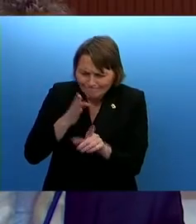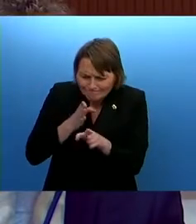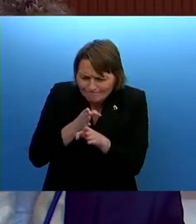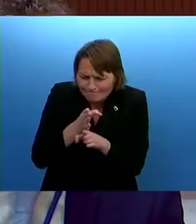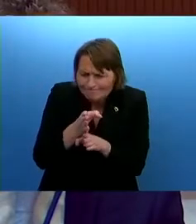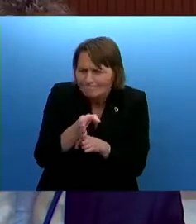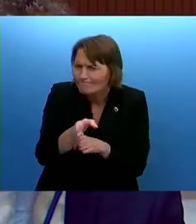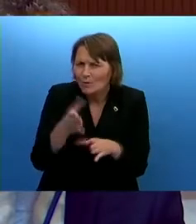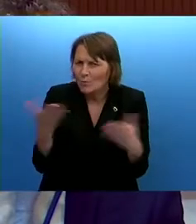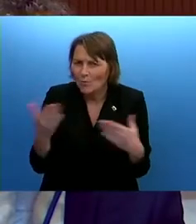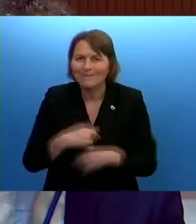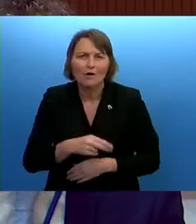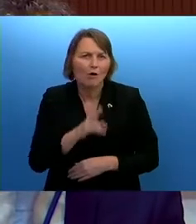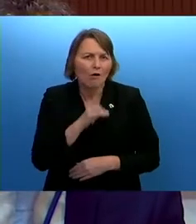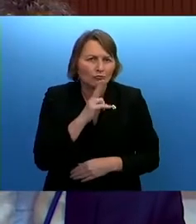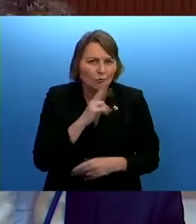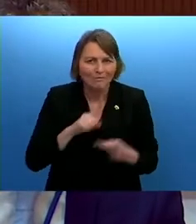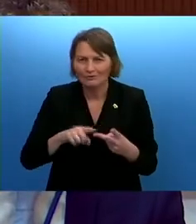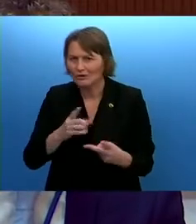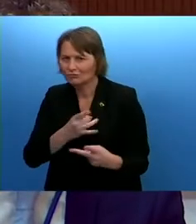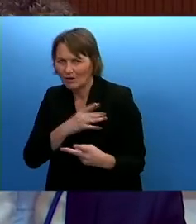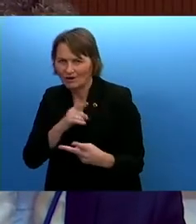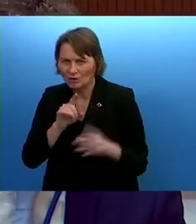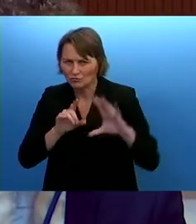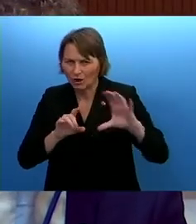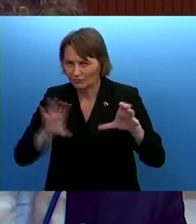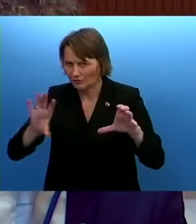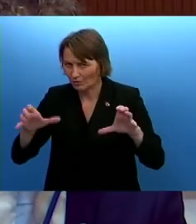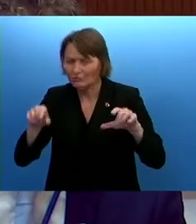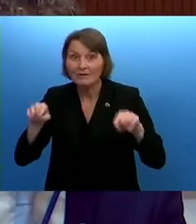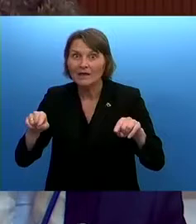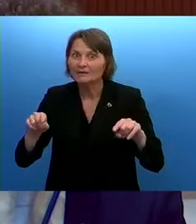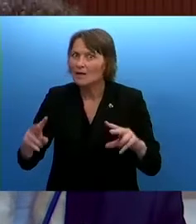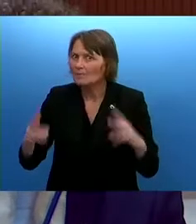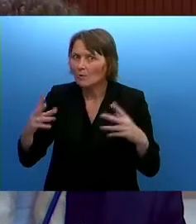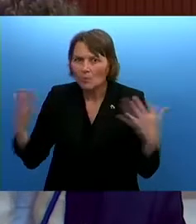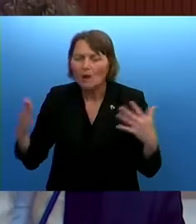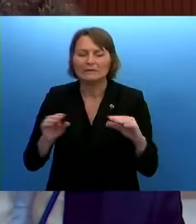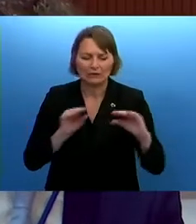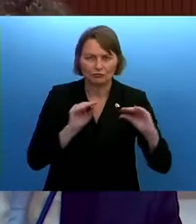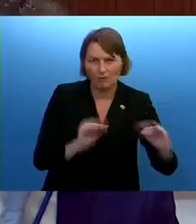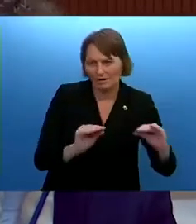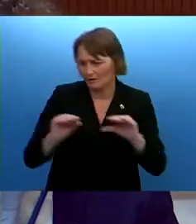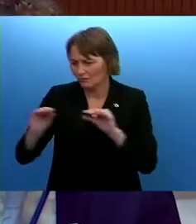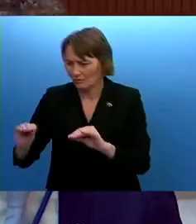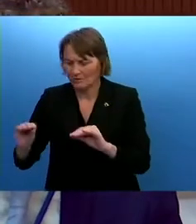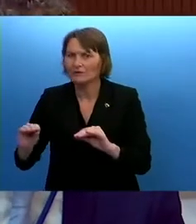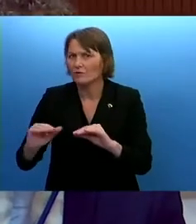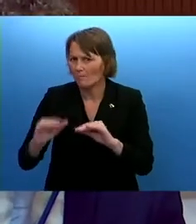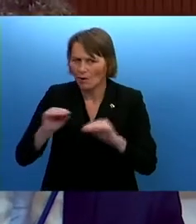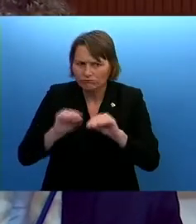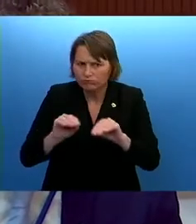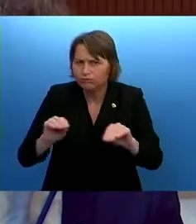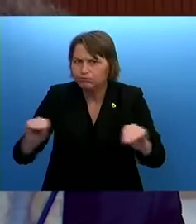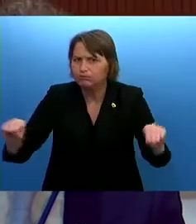in Honduras and Chile. Training is really critical. And I think we will continue to ensure that we